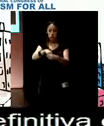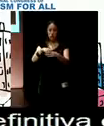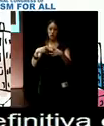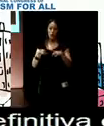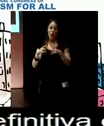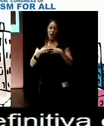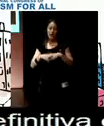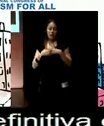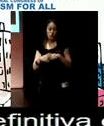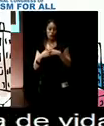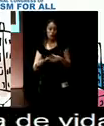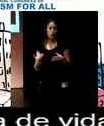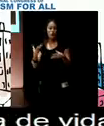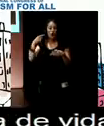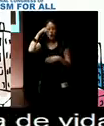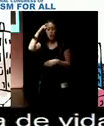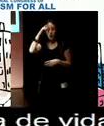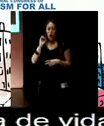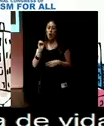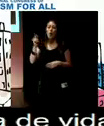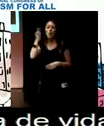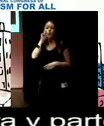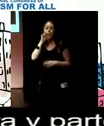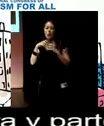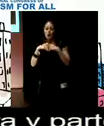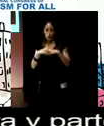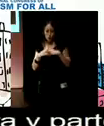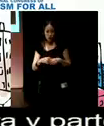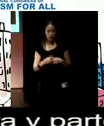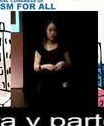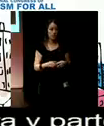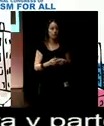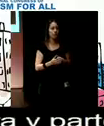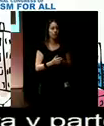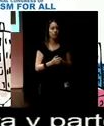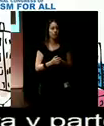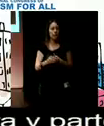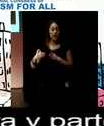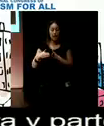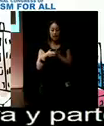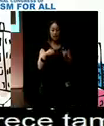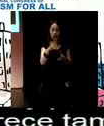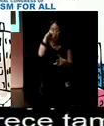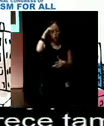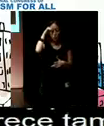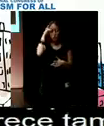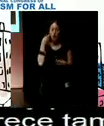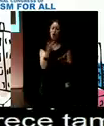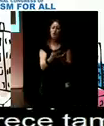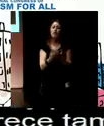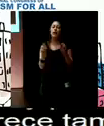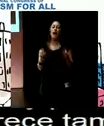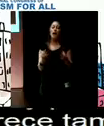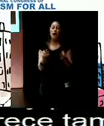only, and it's part of the culture industry, and of course it's part of tourism. The offer of these